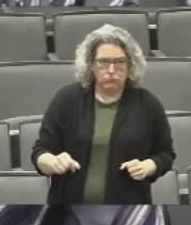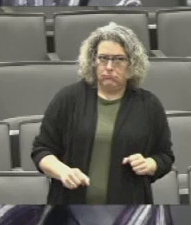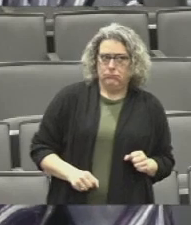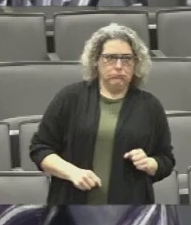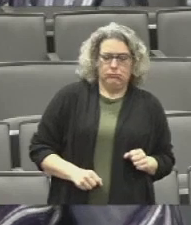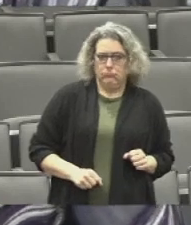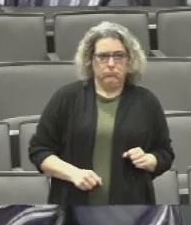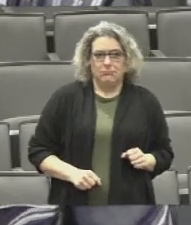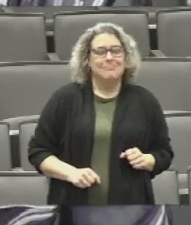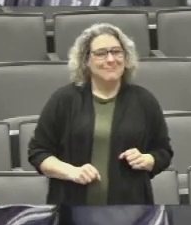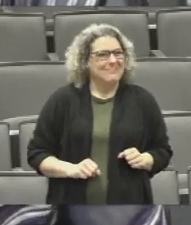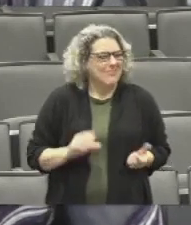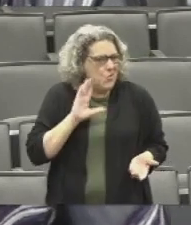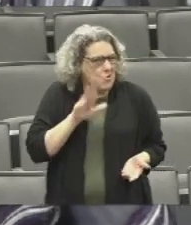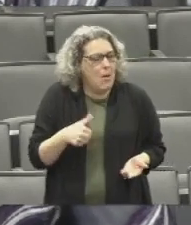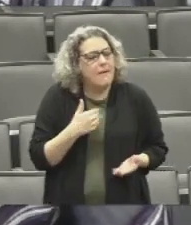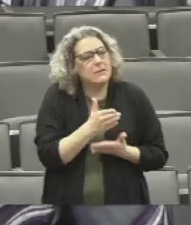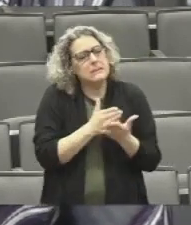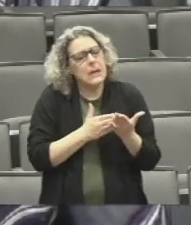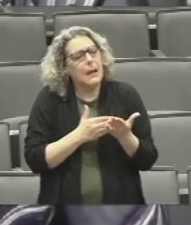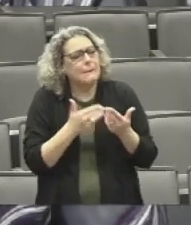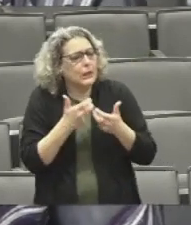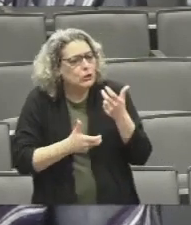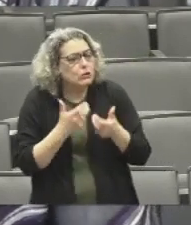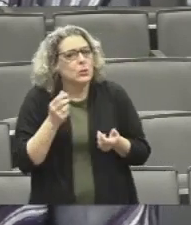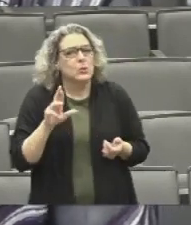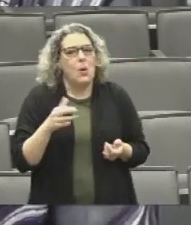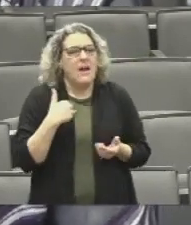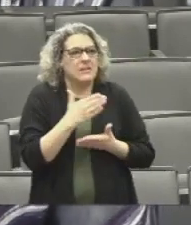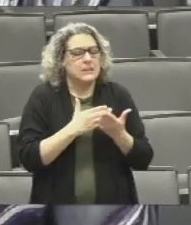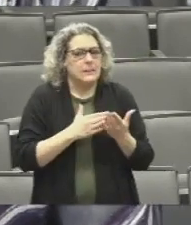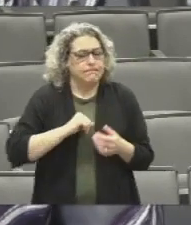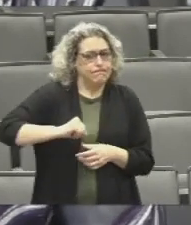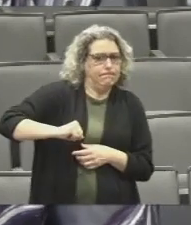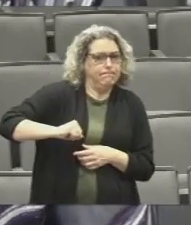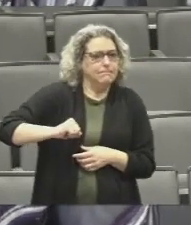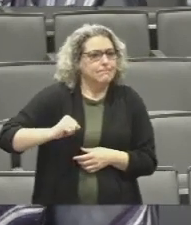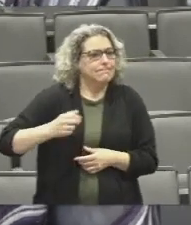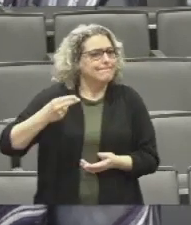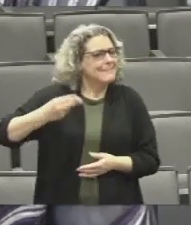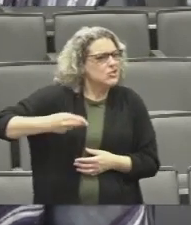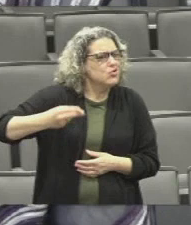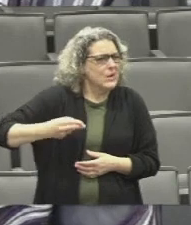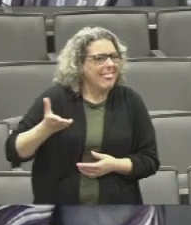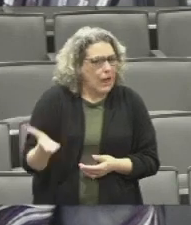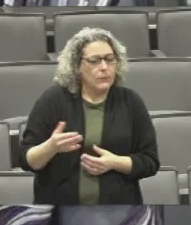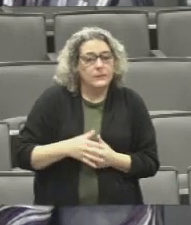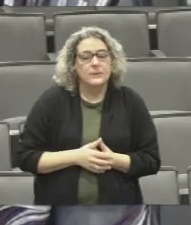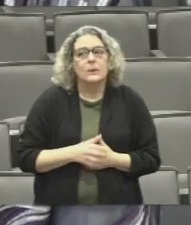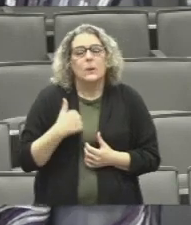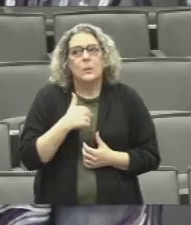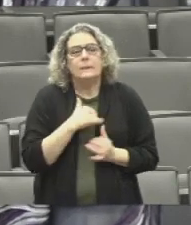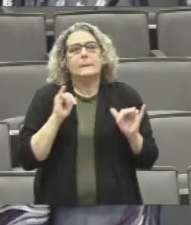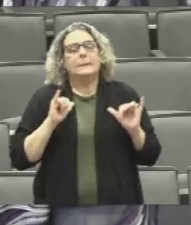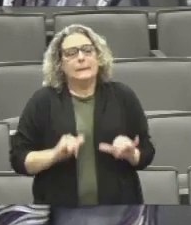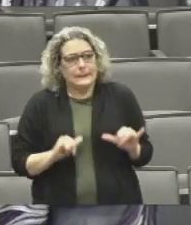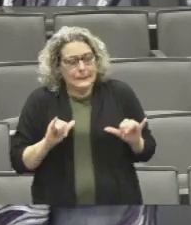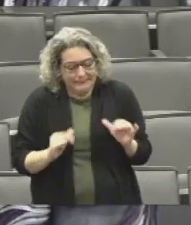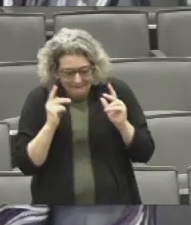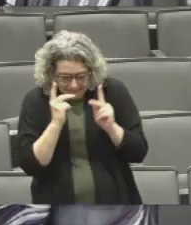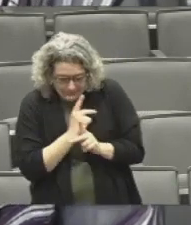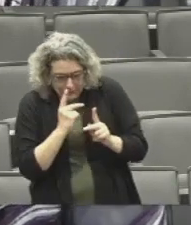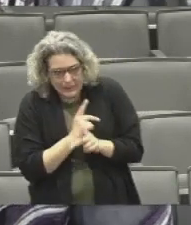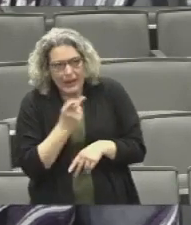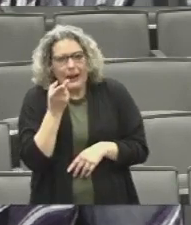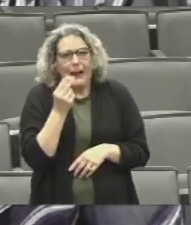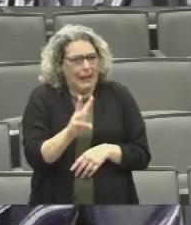there are some issues, maybe history or something. So we are working through that and see how